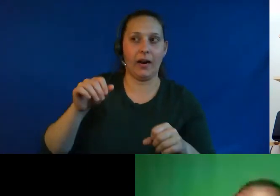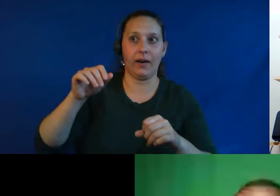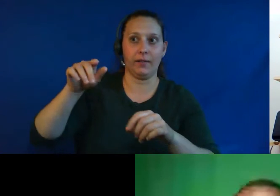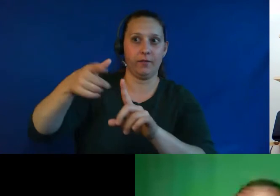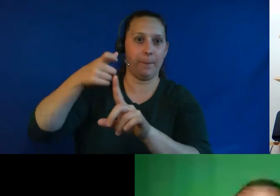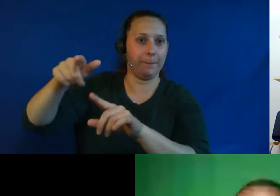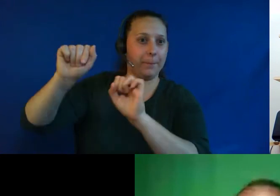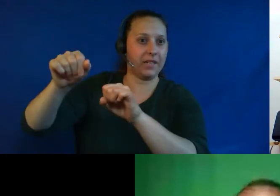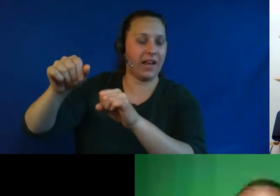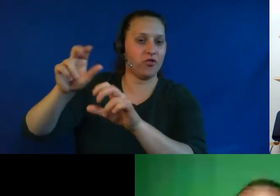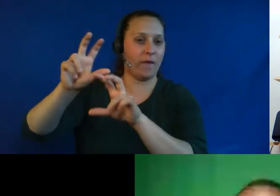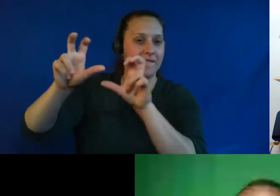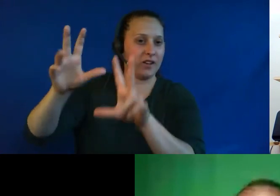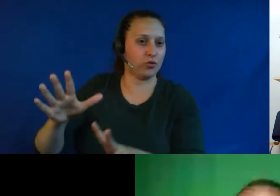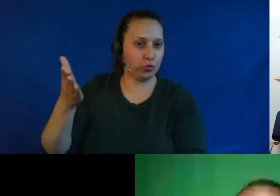is a big